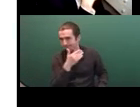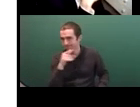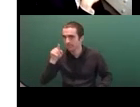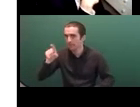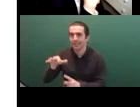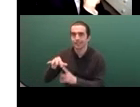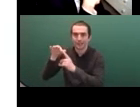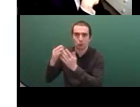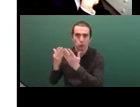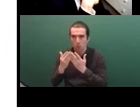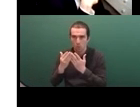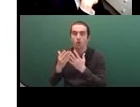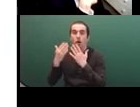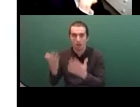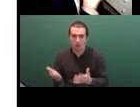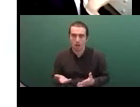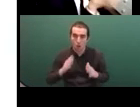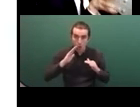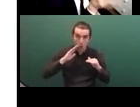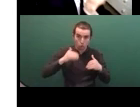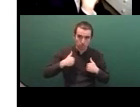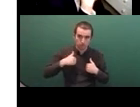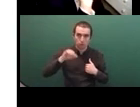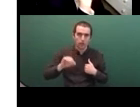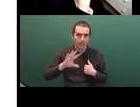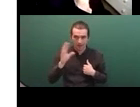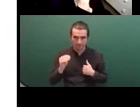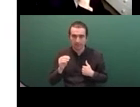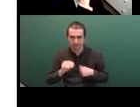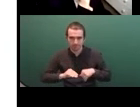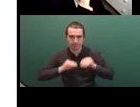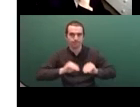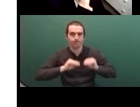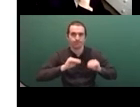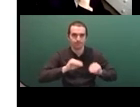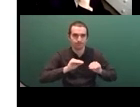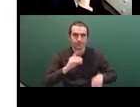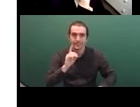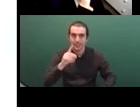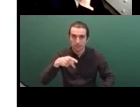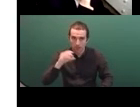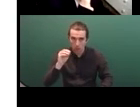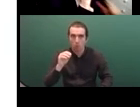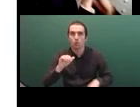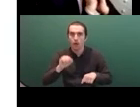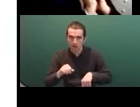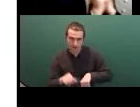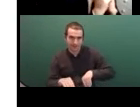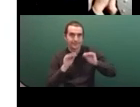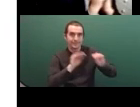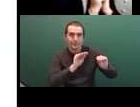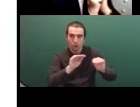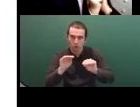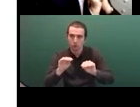realistic view of where we are. So what is the evidence from around the world on inclusive education? Well, there is